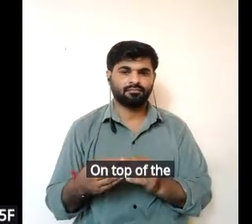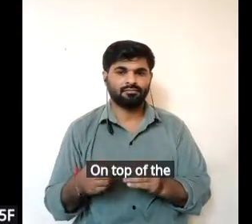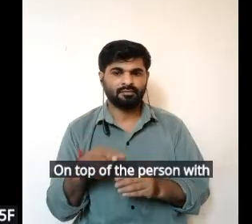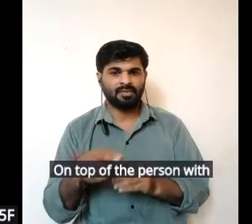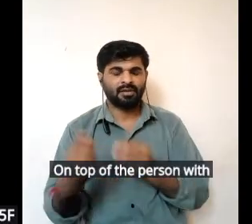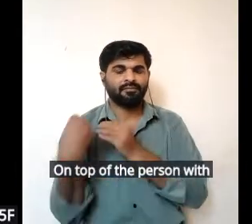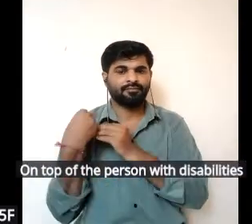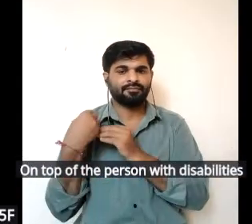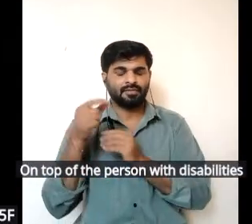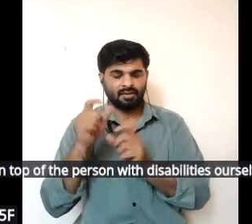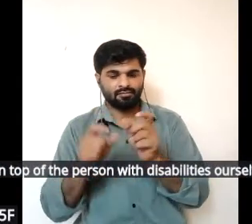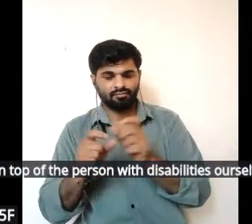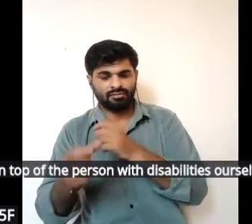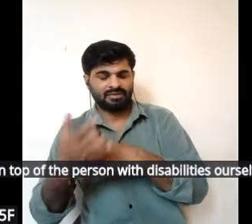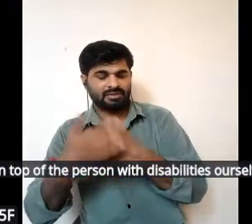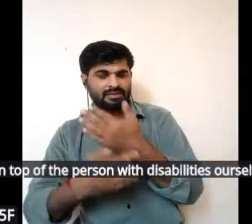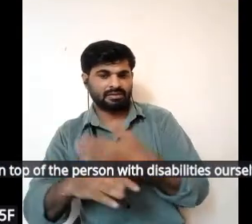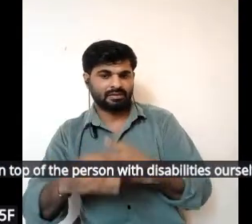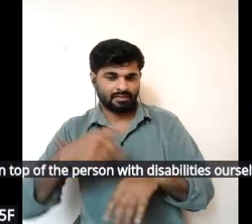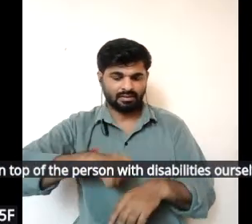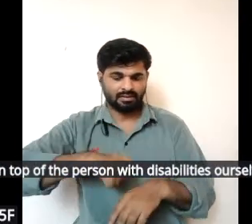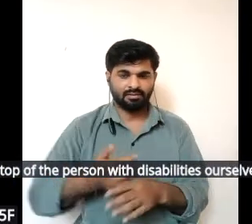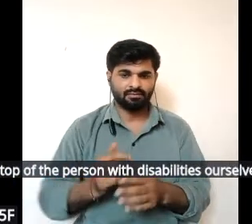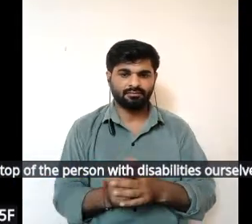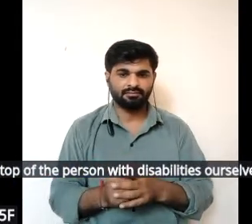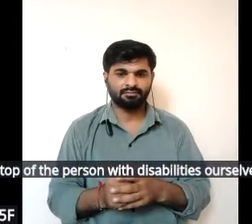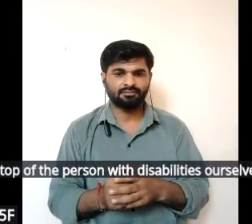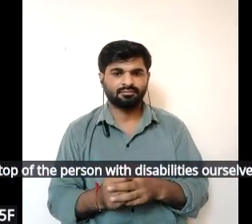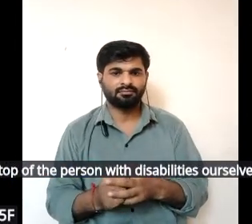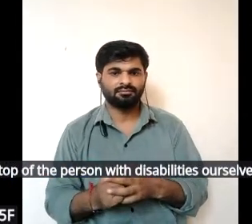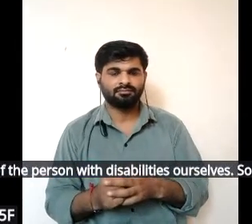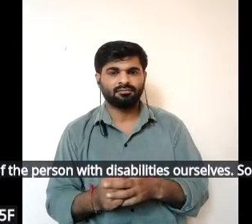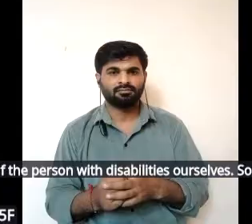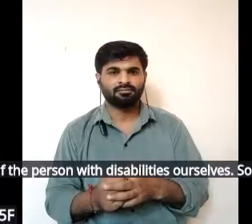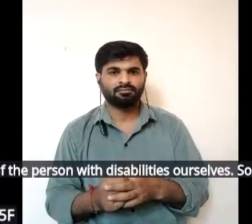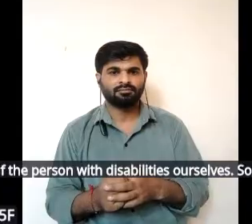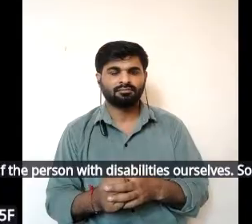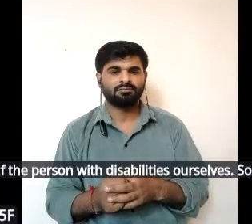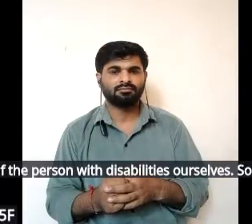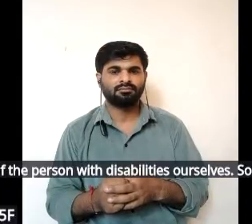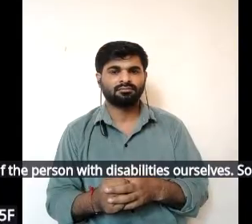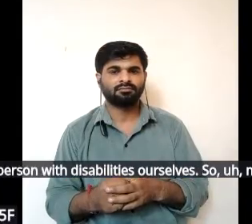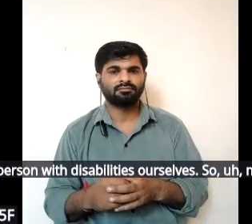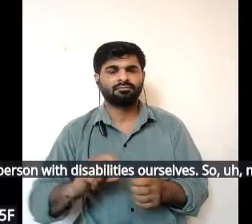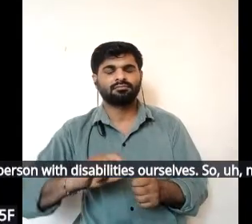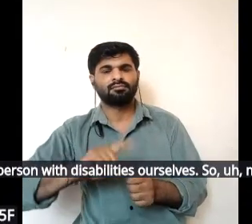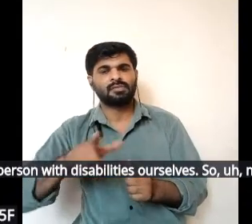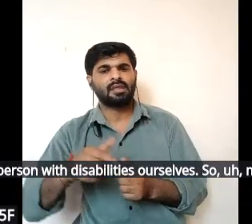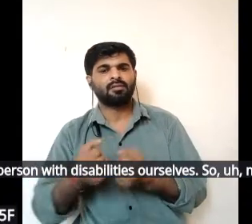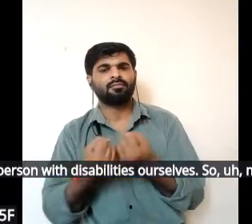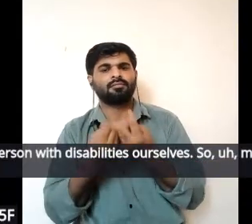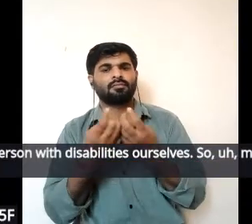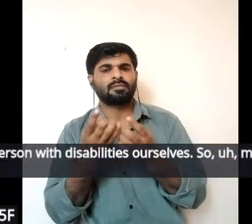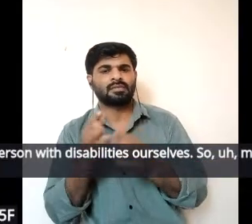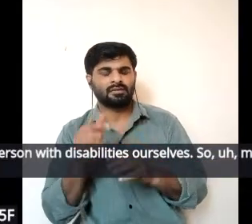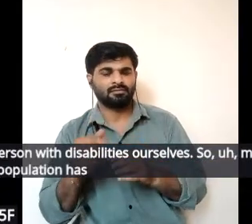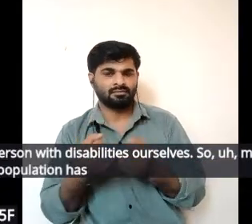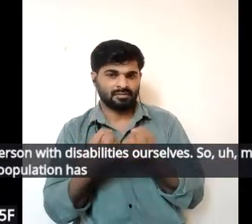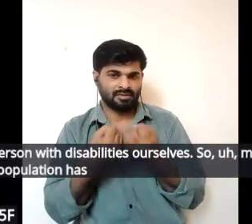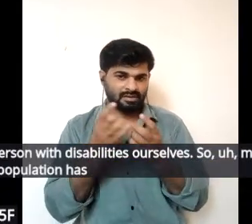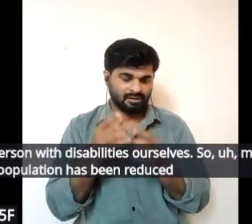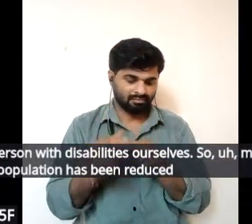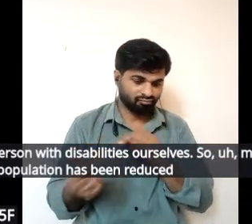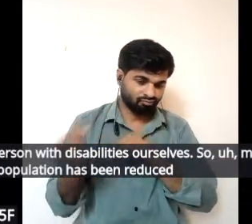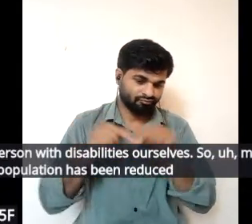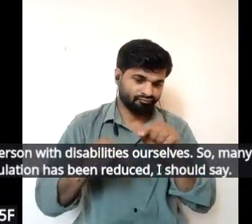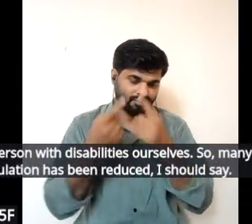disabilities ourselves. So many population and the number of population has been reduced, I should say